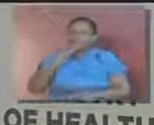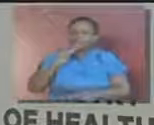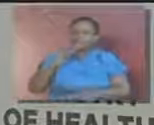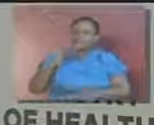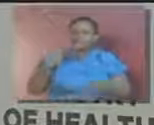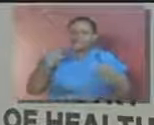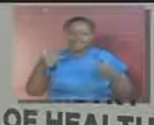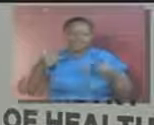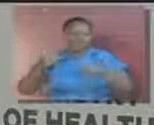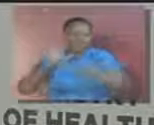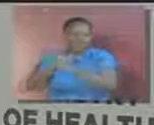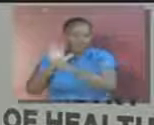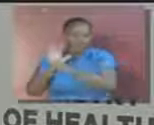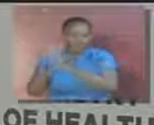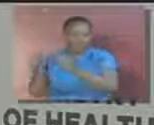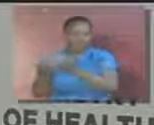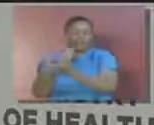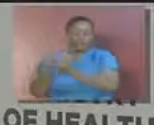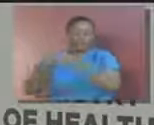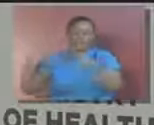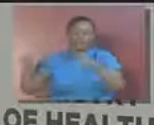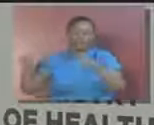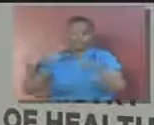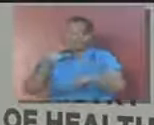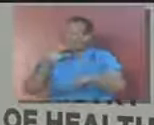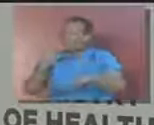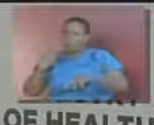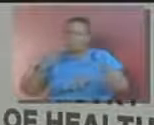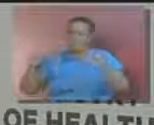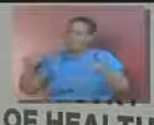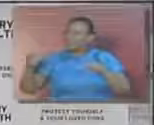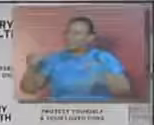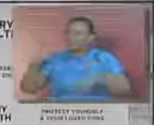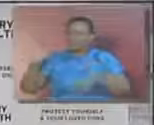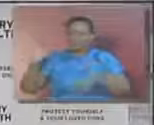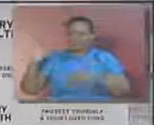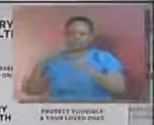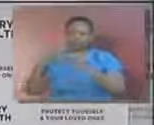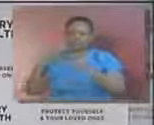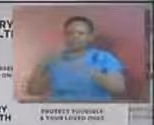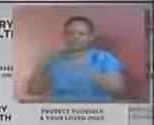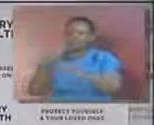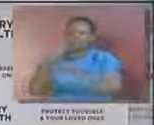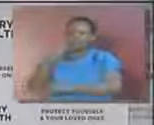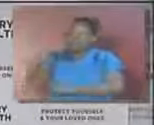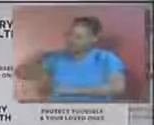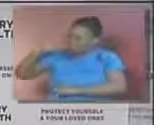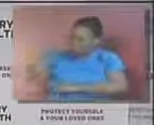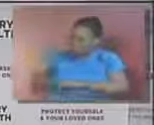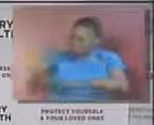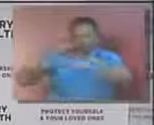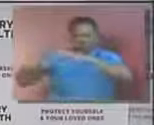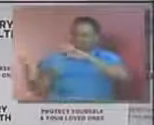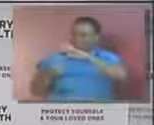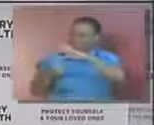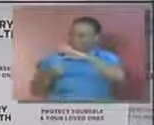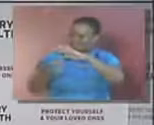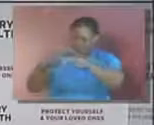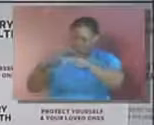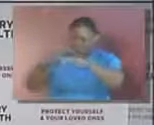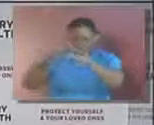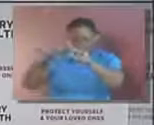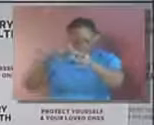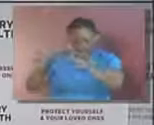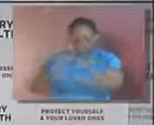real relationship between picking up the P1 and the repatriation, at least at this time. Thank you, CMO. And we go now to